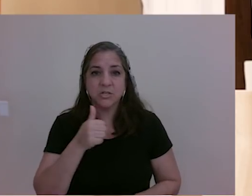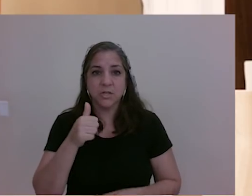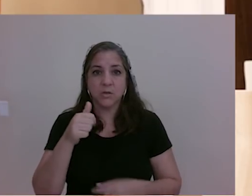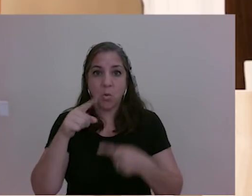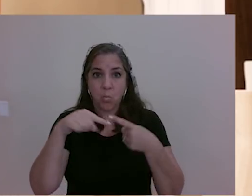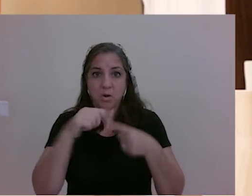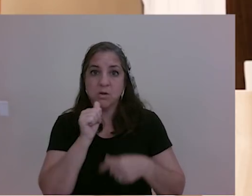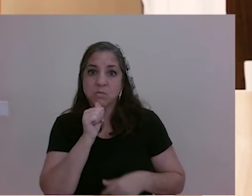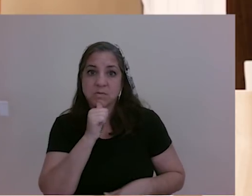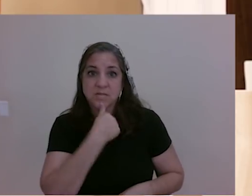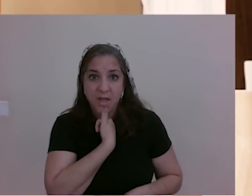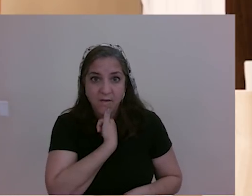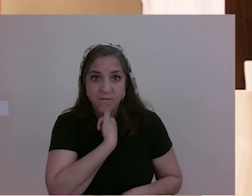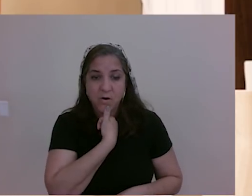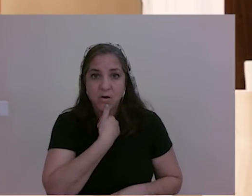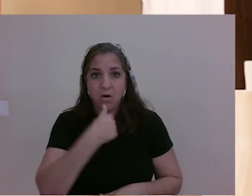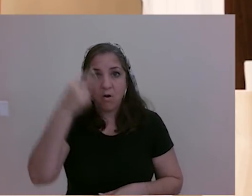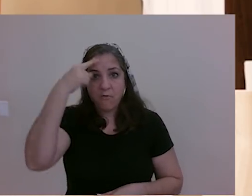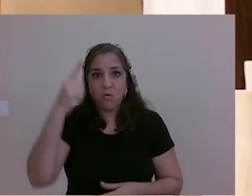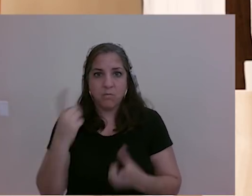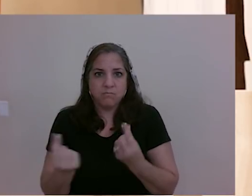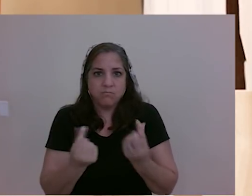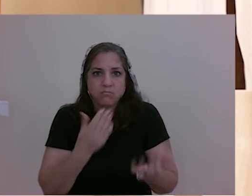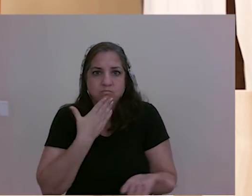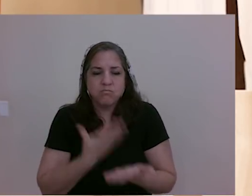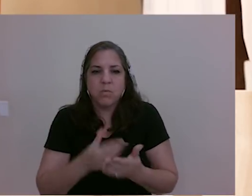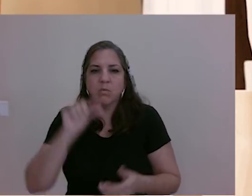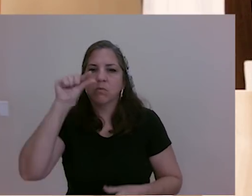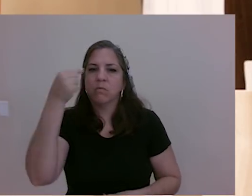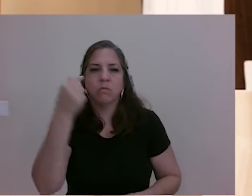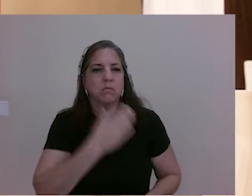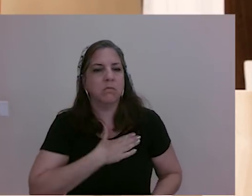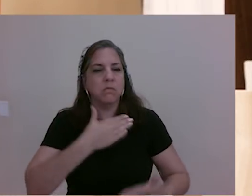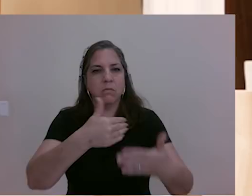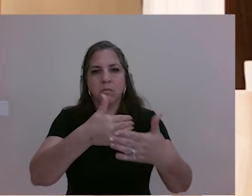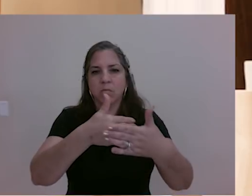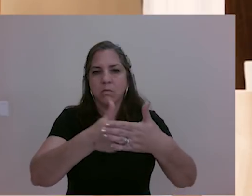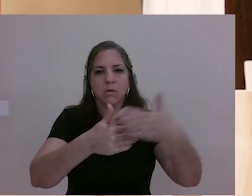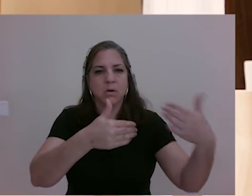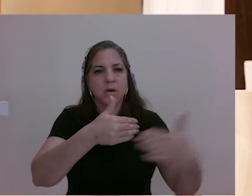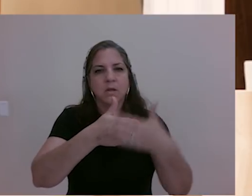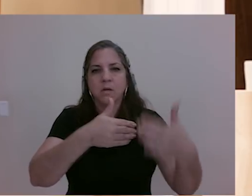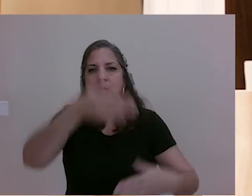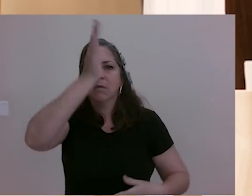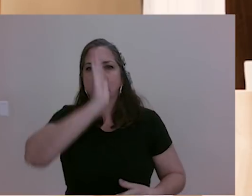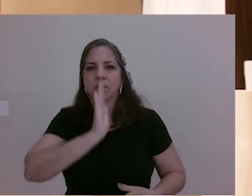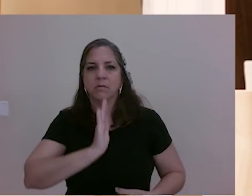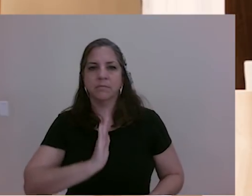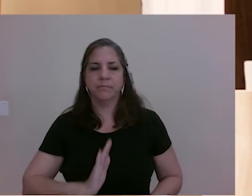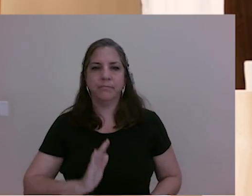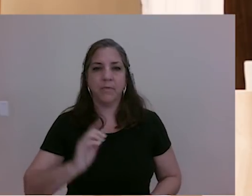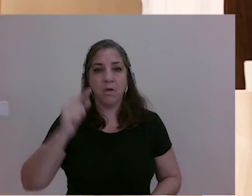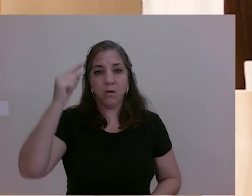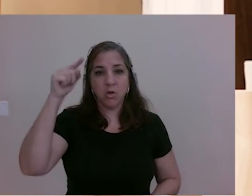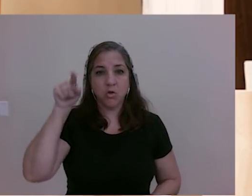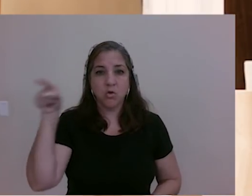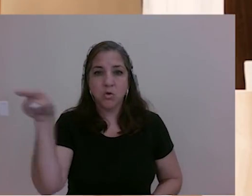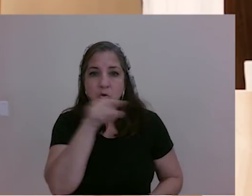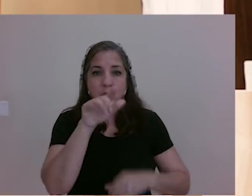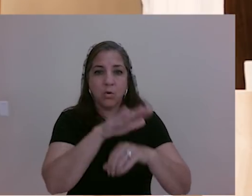for doing what is good, this is a grace before God. For to this you have been